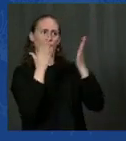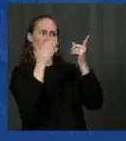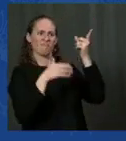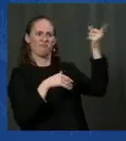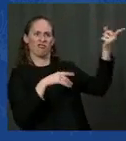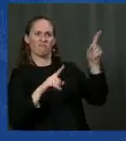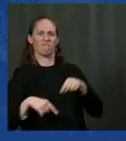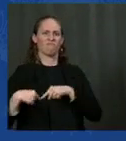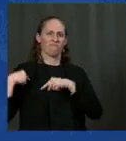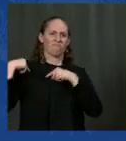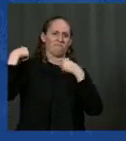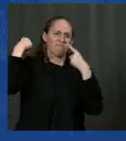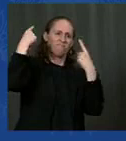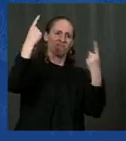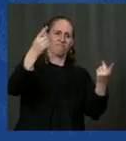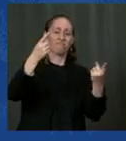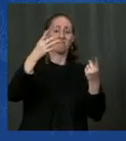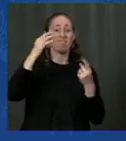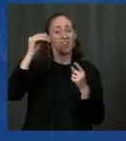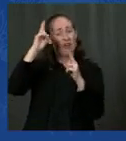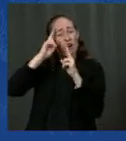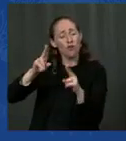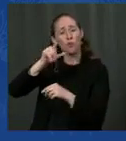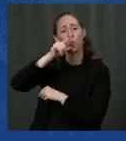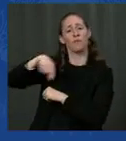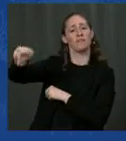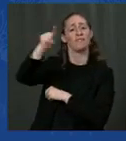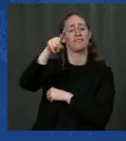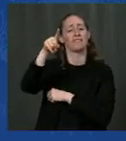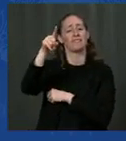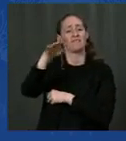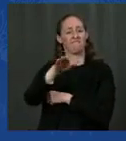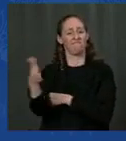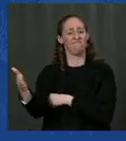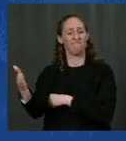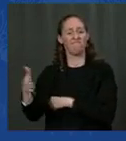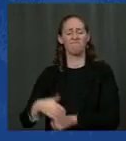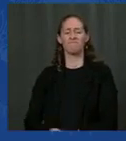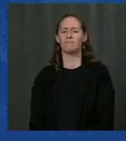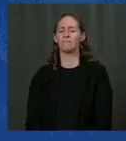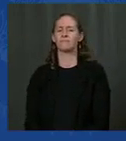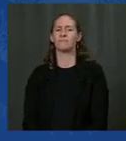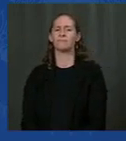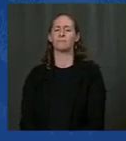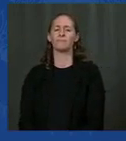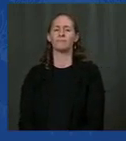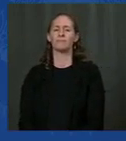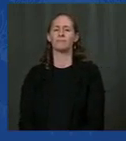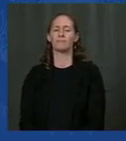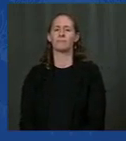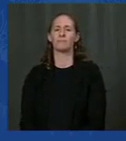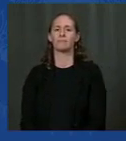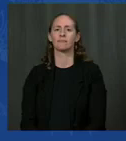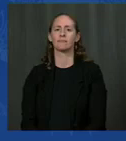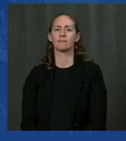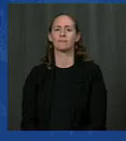I give you my word with all of my heart I